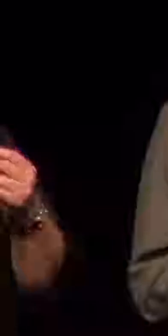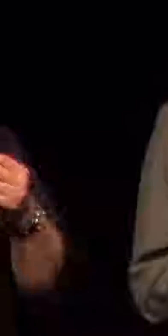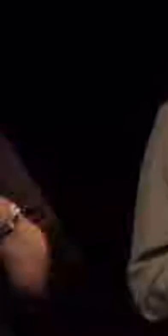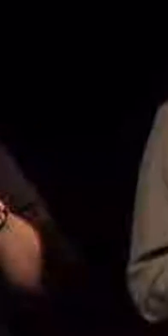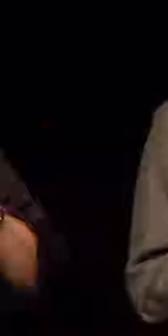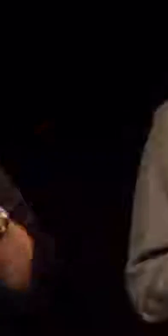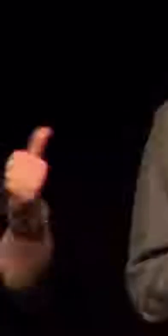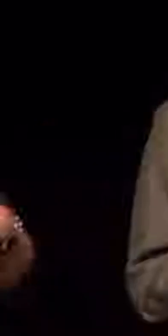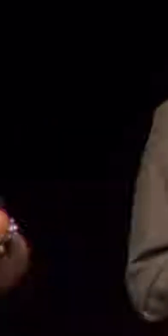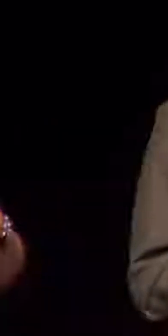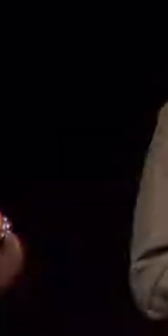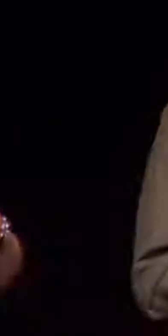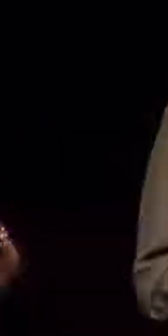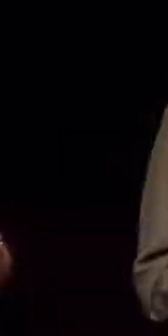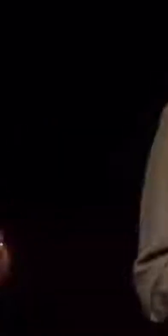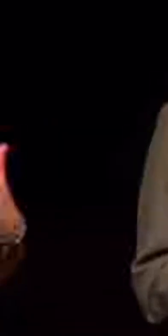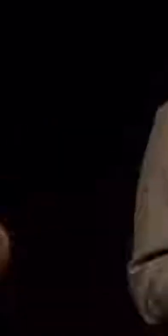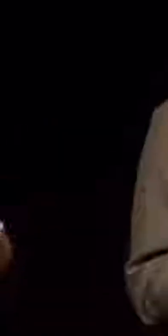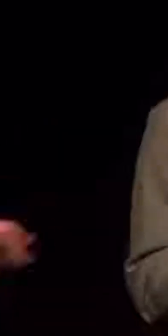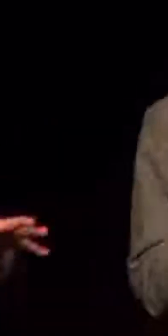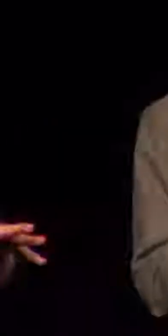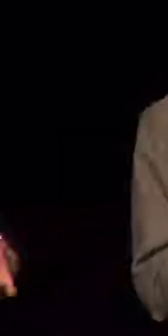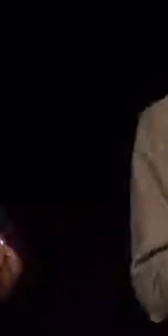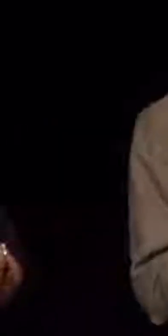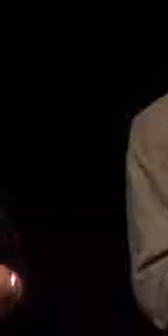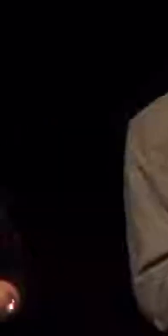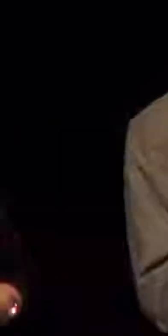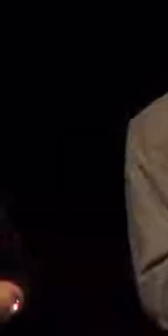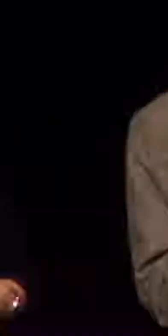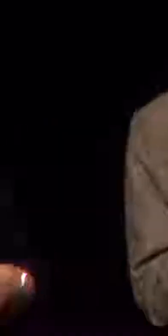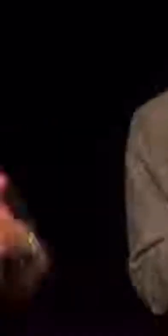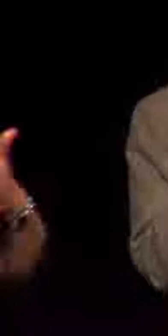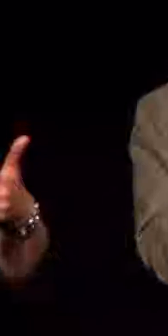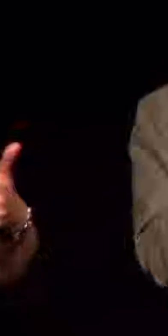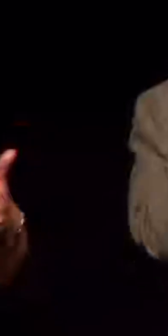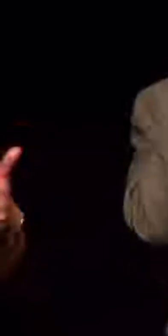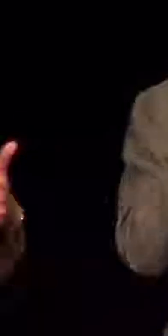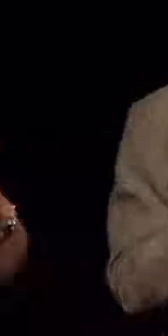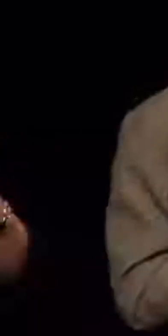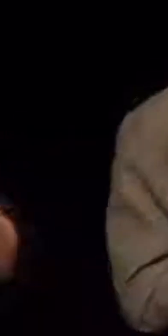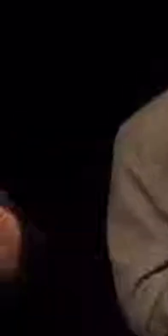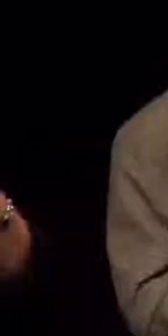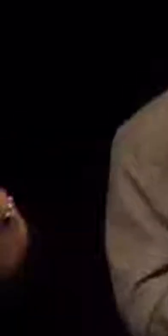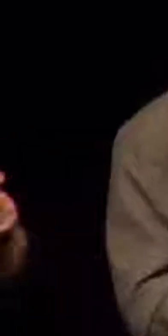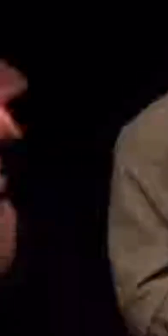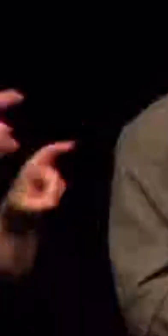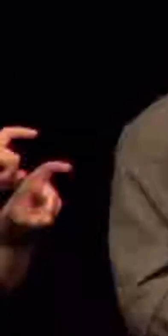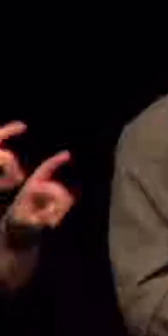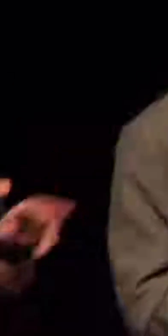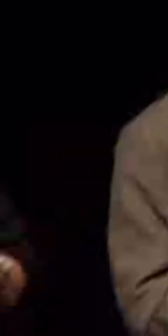fear, people afraid to speak up. So I think what we'll do is we'll start with the first and move on. So let's